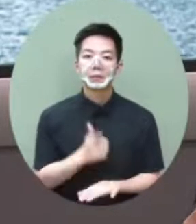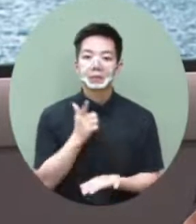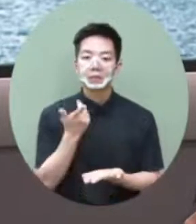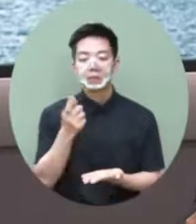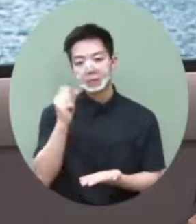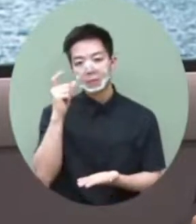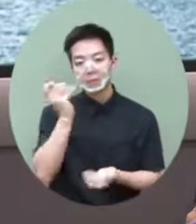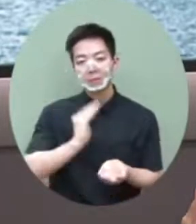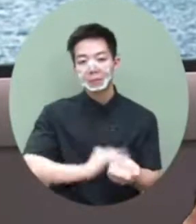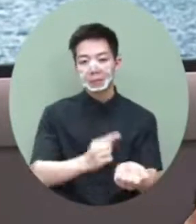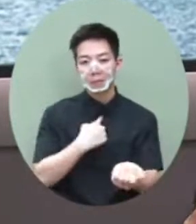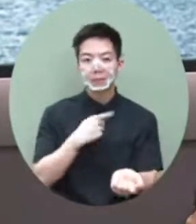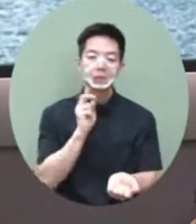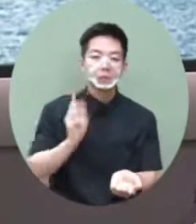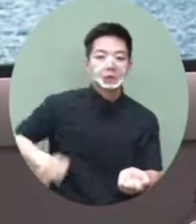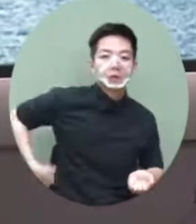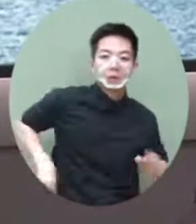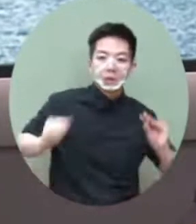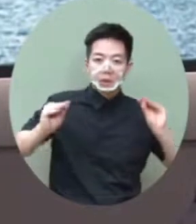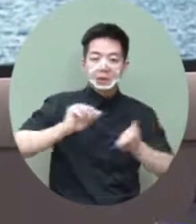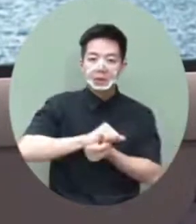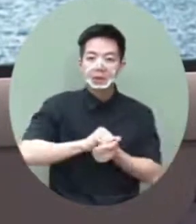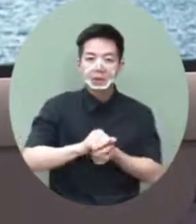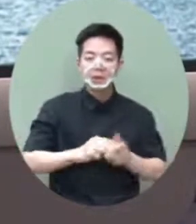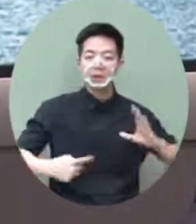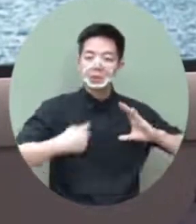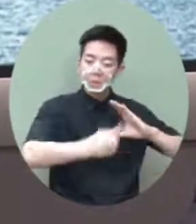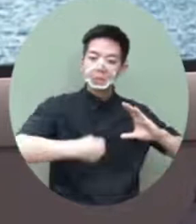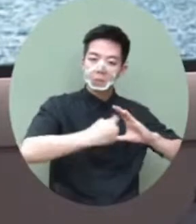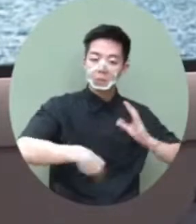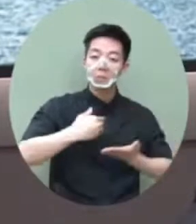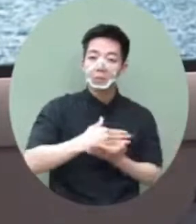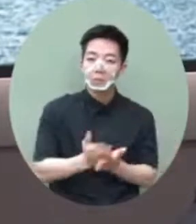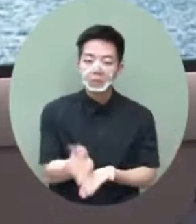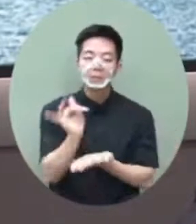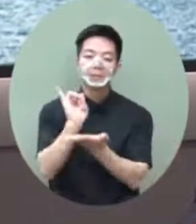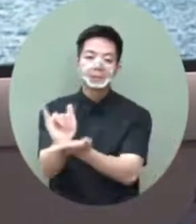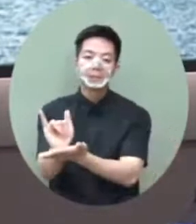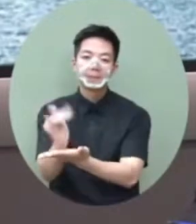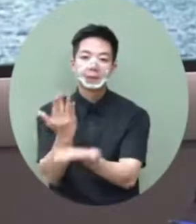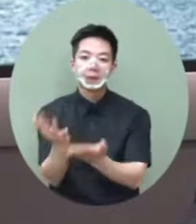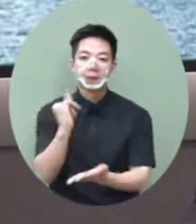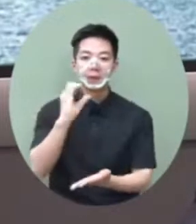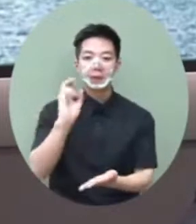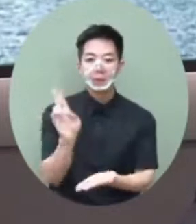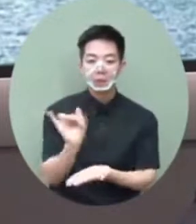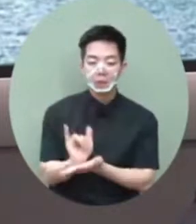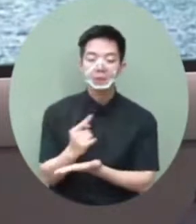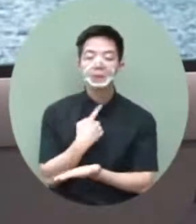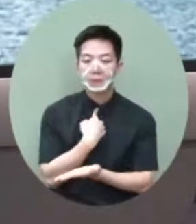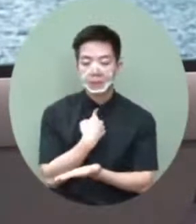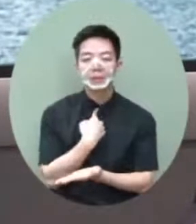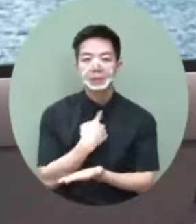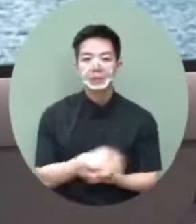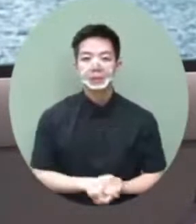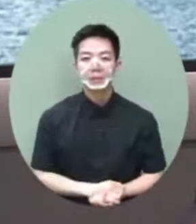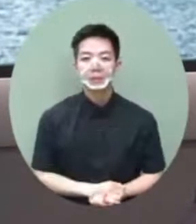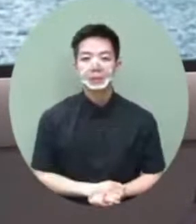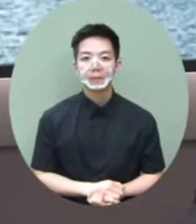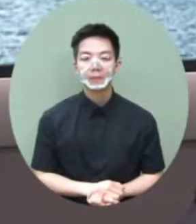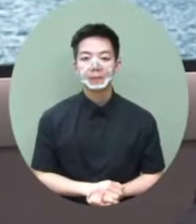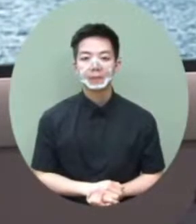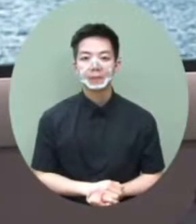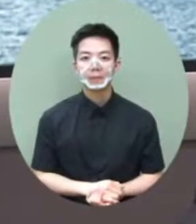need breathing support or other kinds of special treatment, such as dialysis. And these patients would